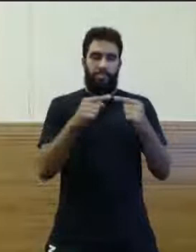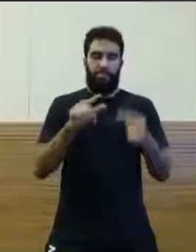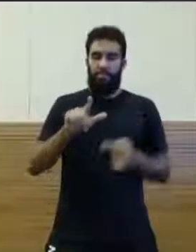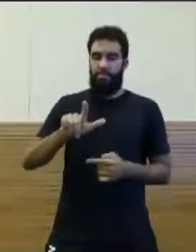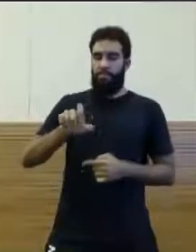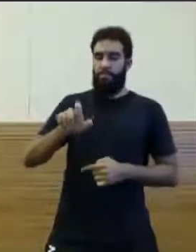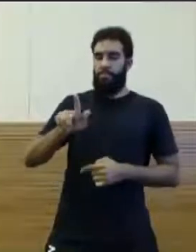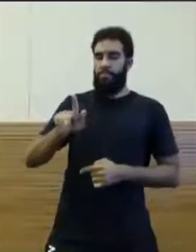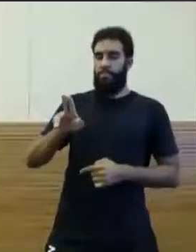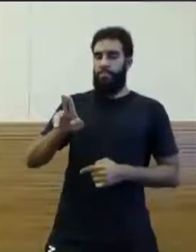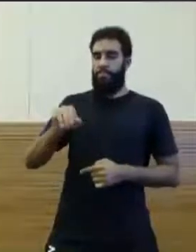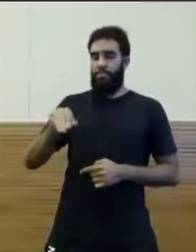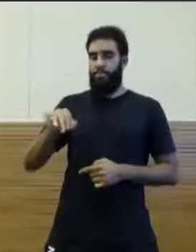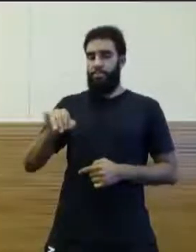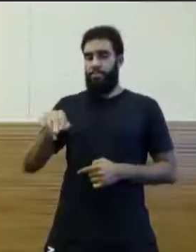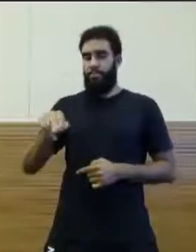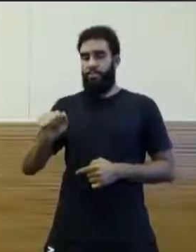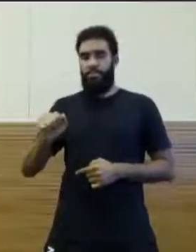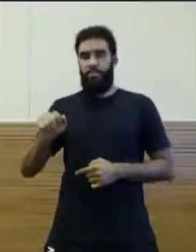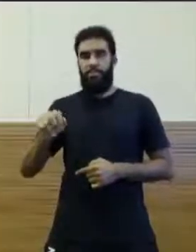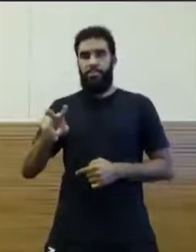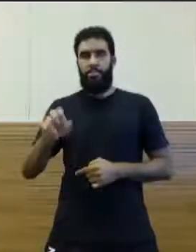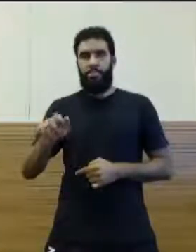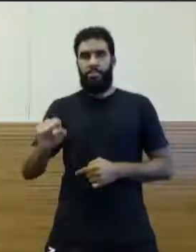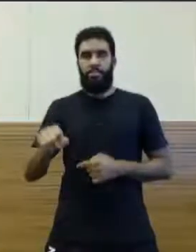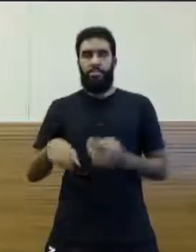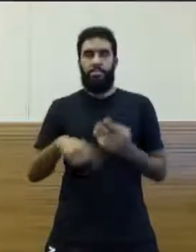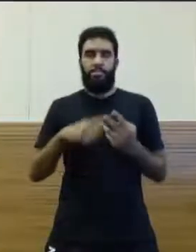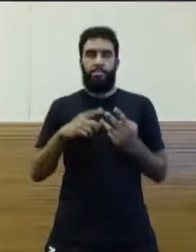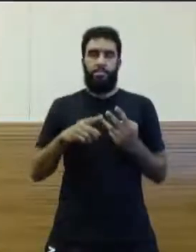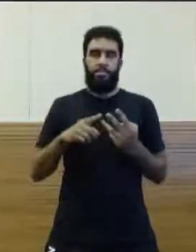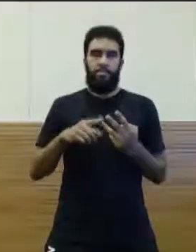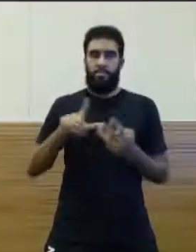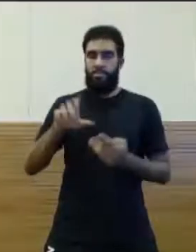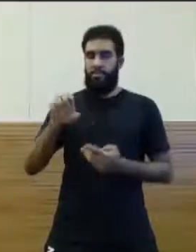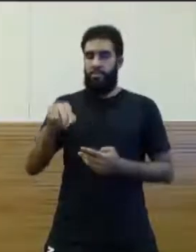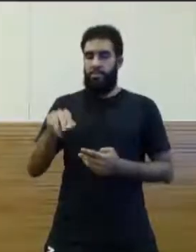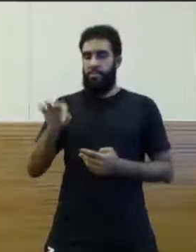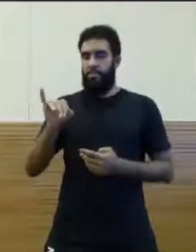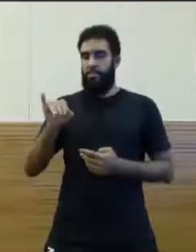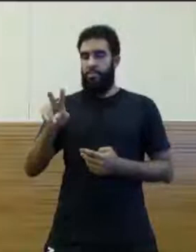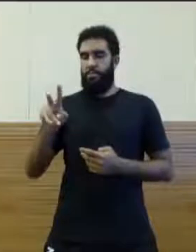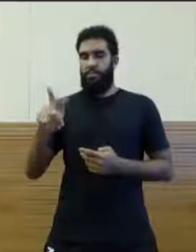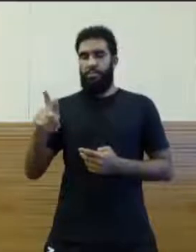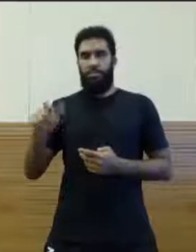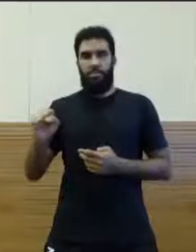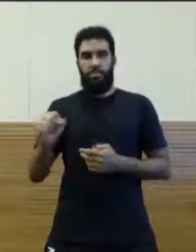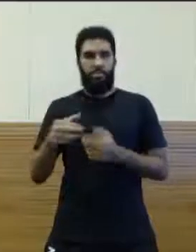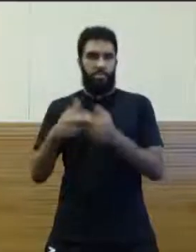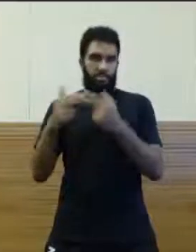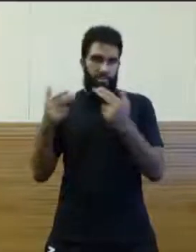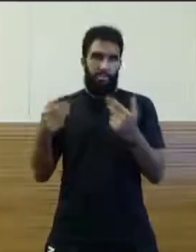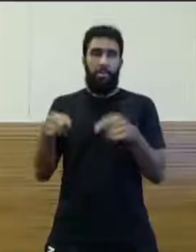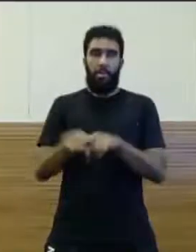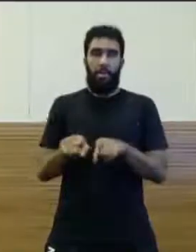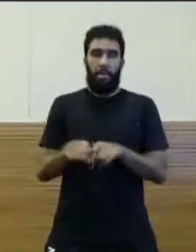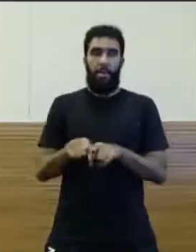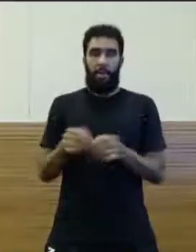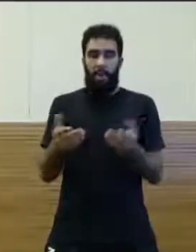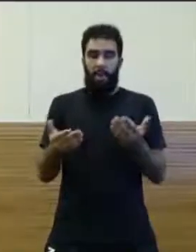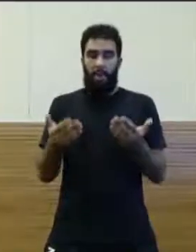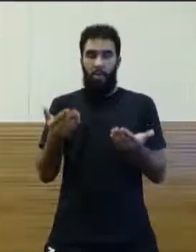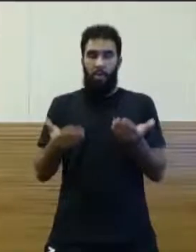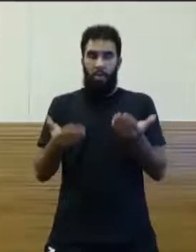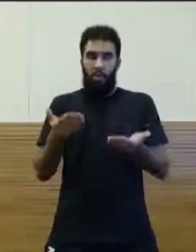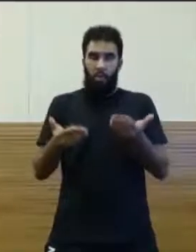garbanzo. En el mensaje 6 está el de and mantener un peso saludable, reduciendo lentil los and alimentos others. refinados Also, que to también